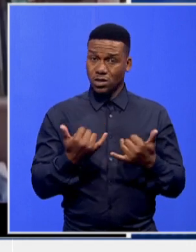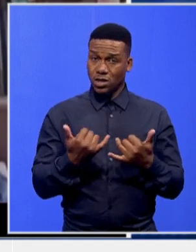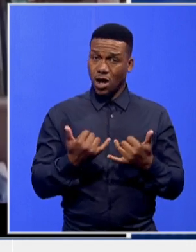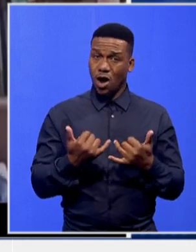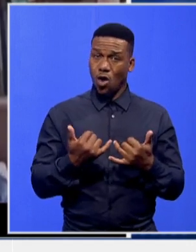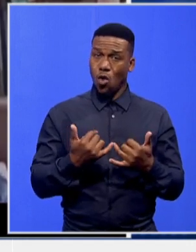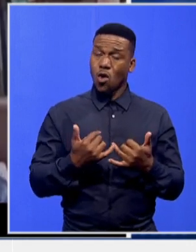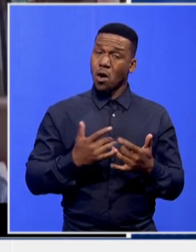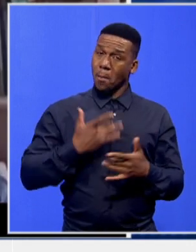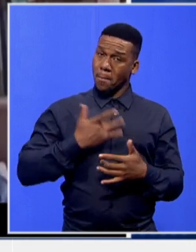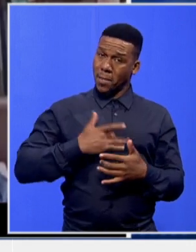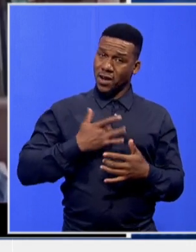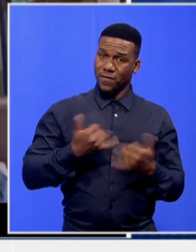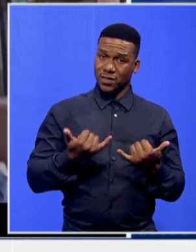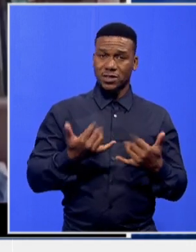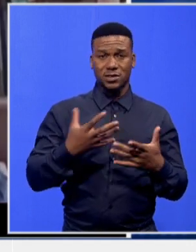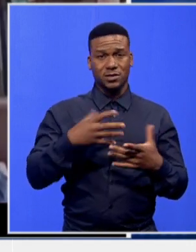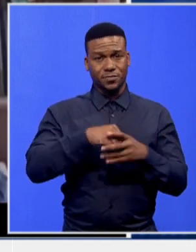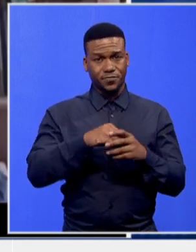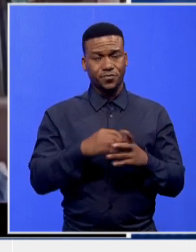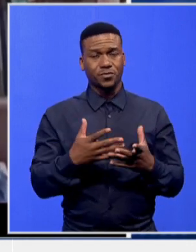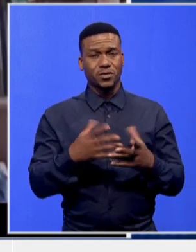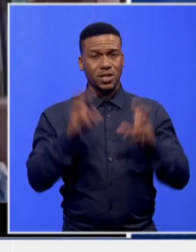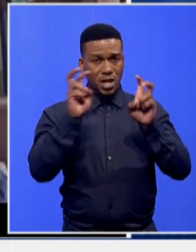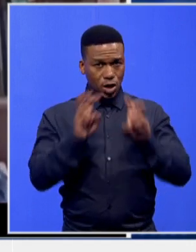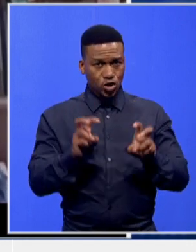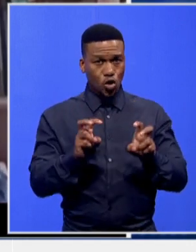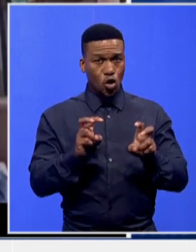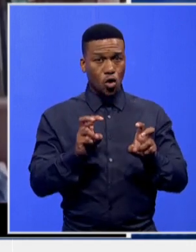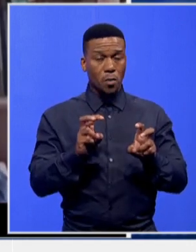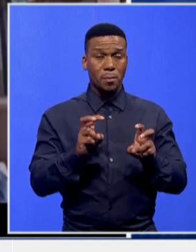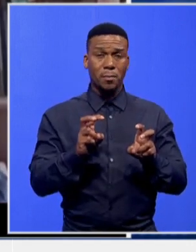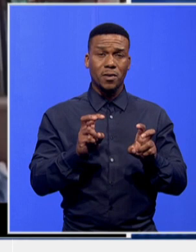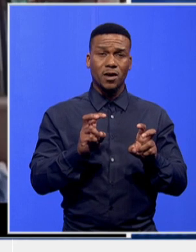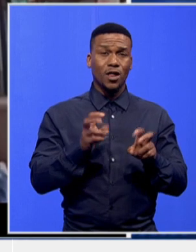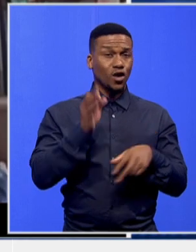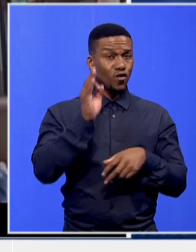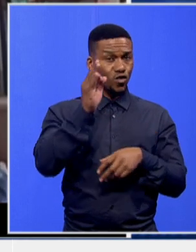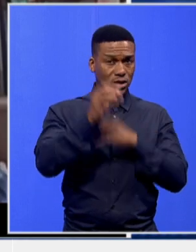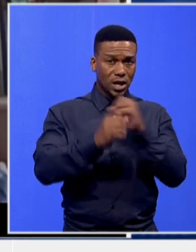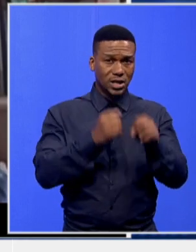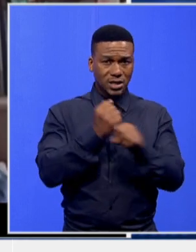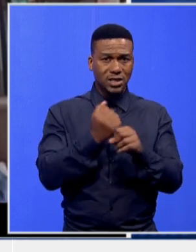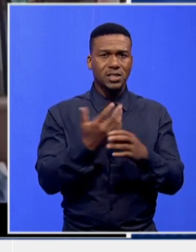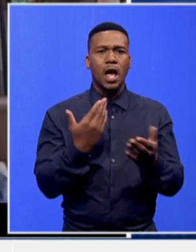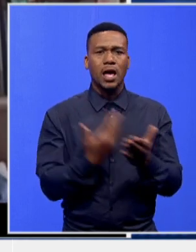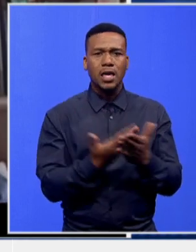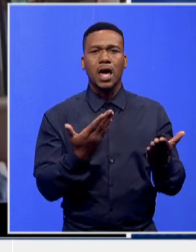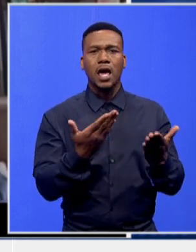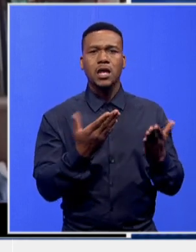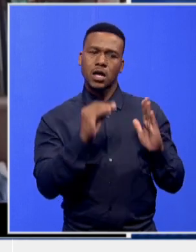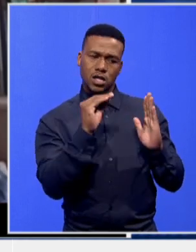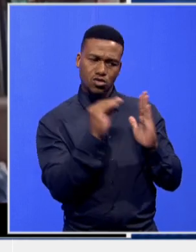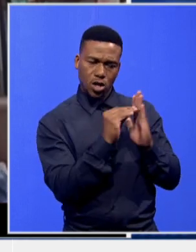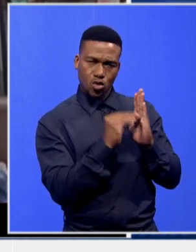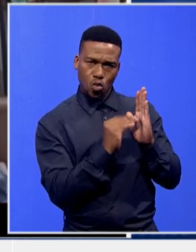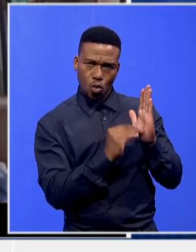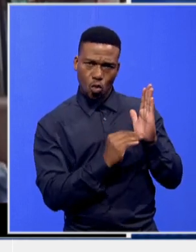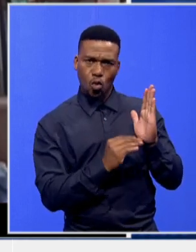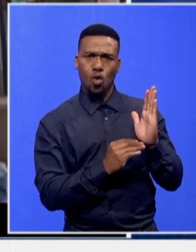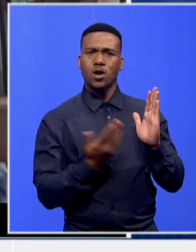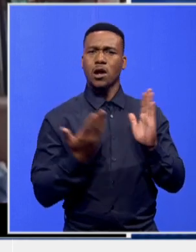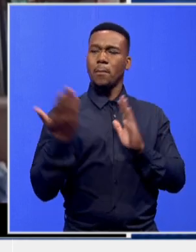of years to make sure that we can record on the past correctly and that